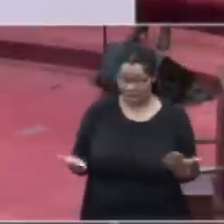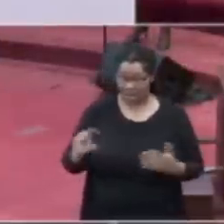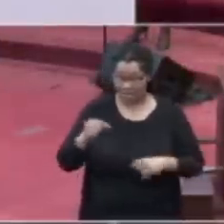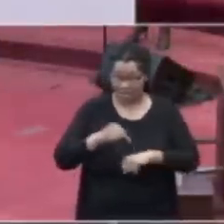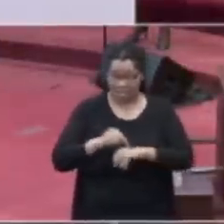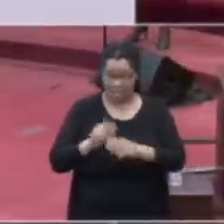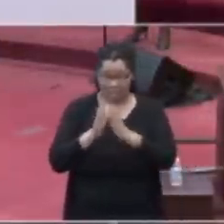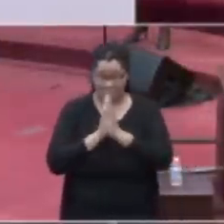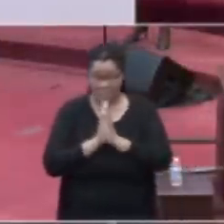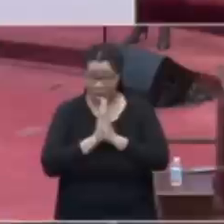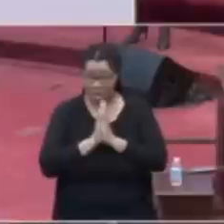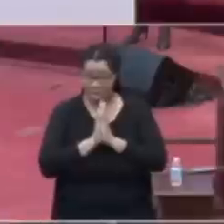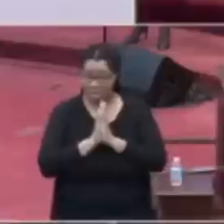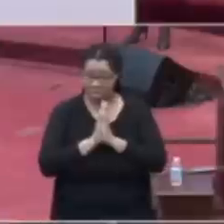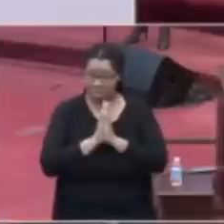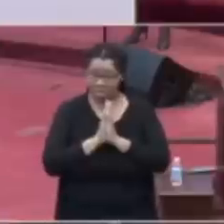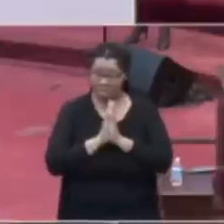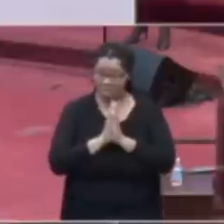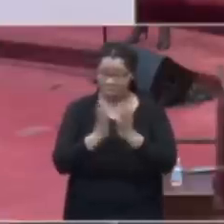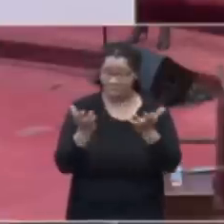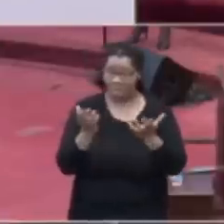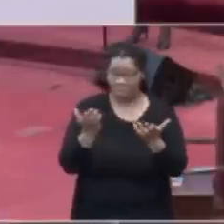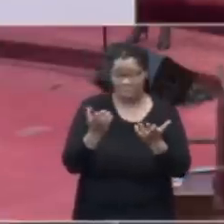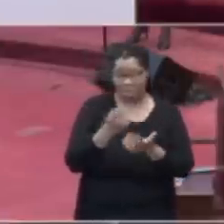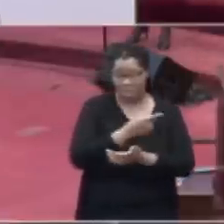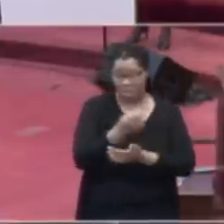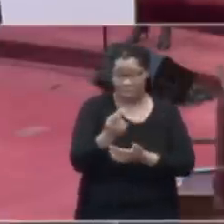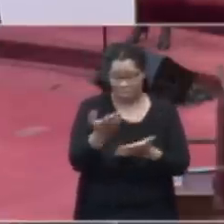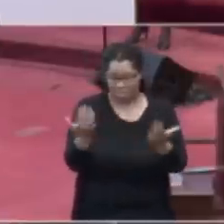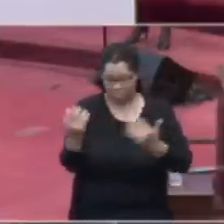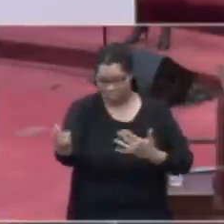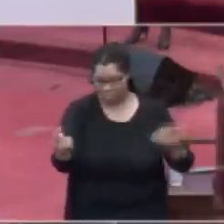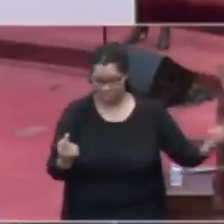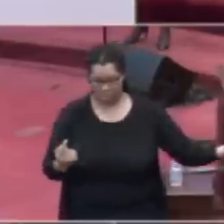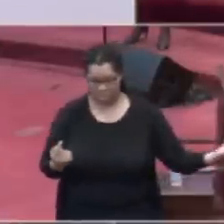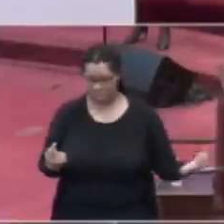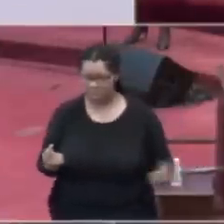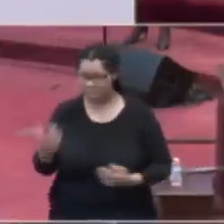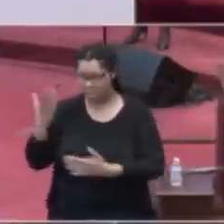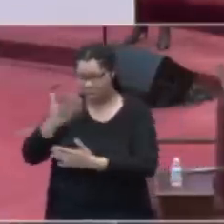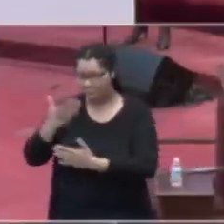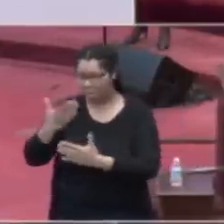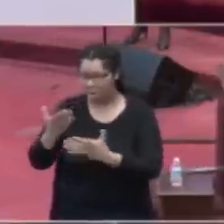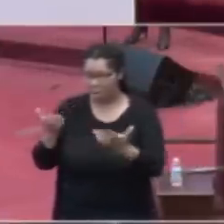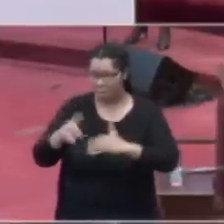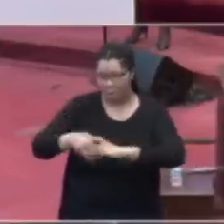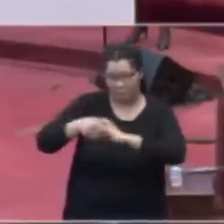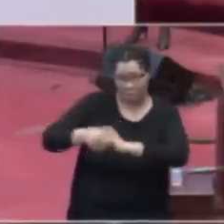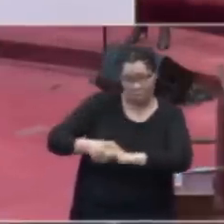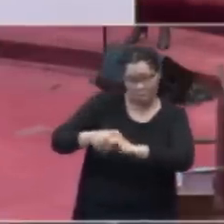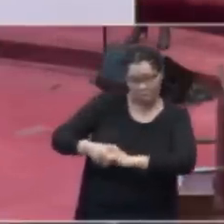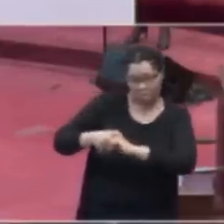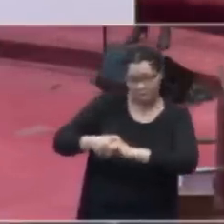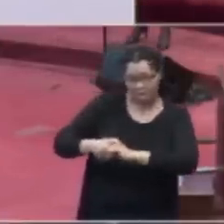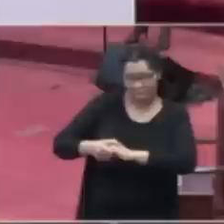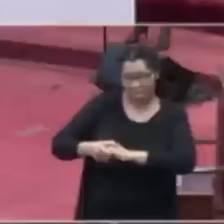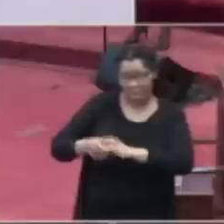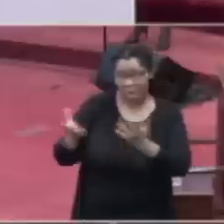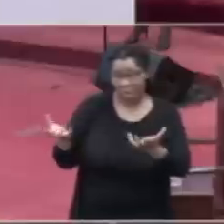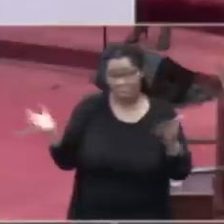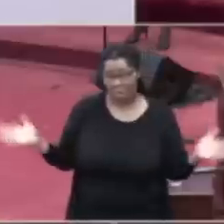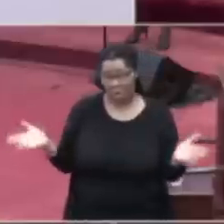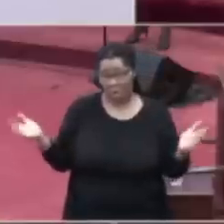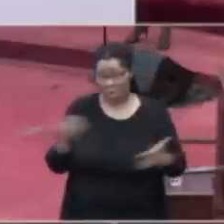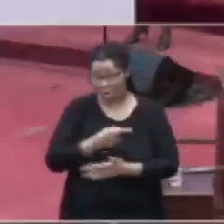that prayer for the first time, I want you to grab your belongings and meet me here at the front. I want to shake your hand. I want us to encourage